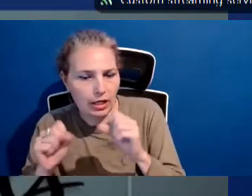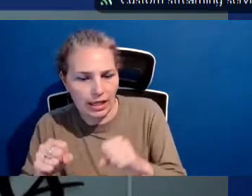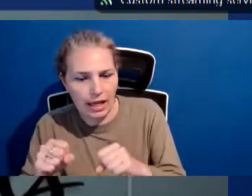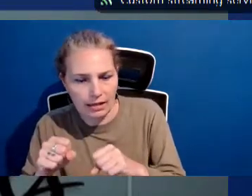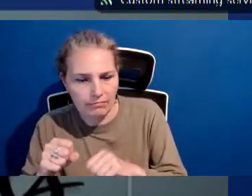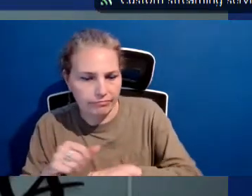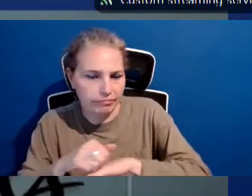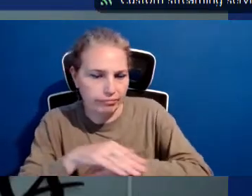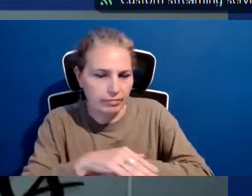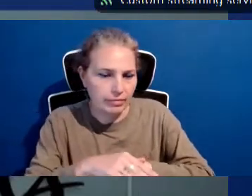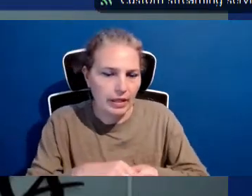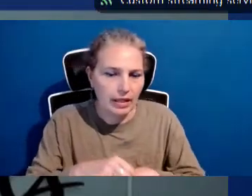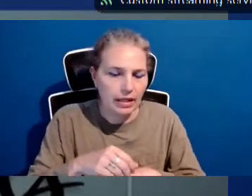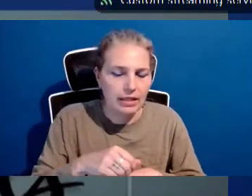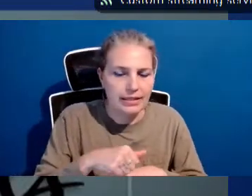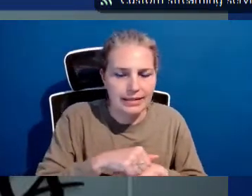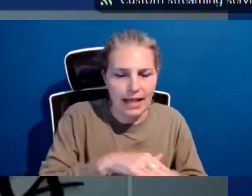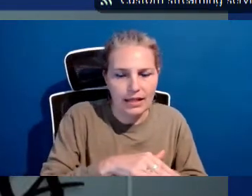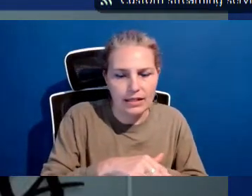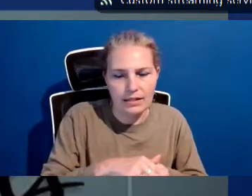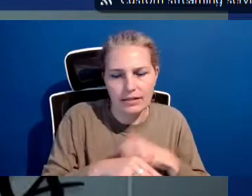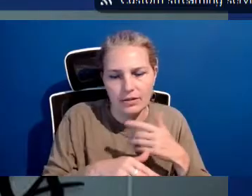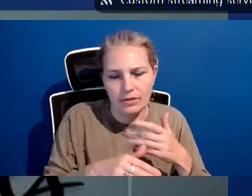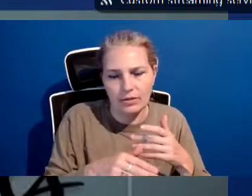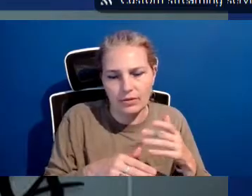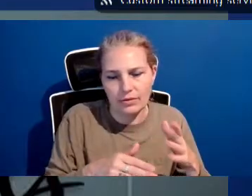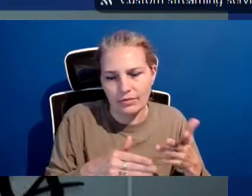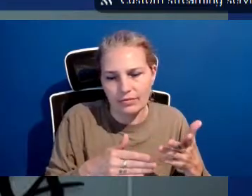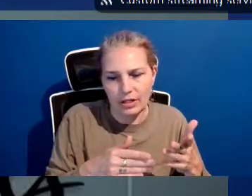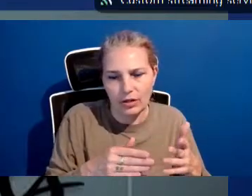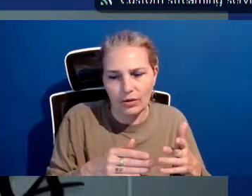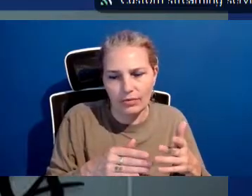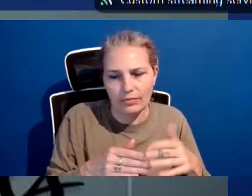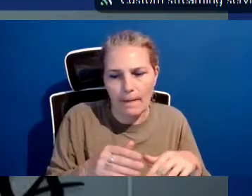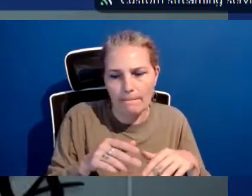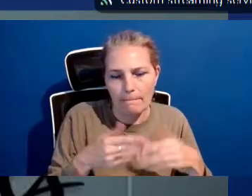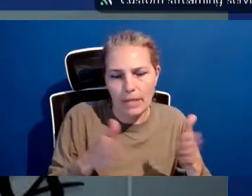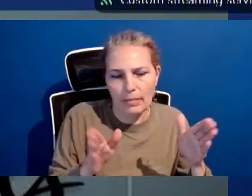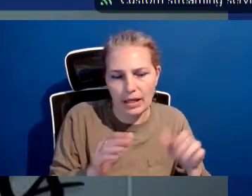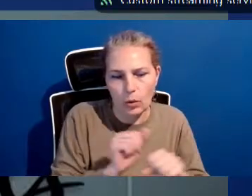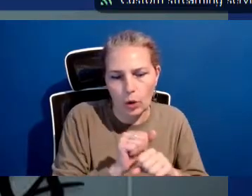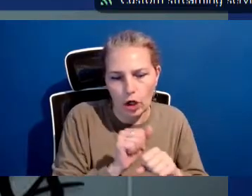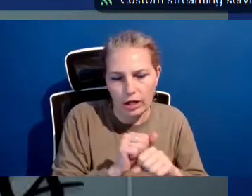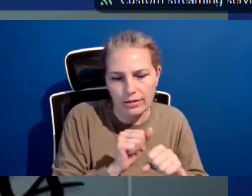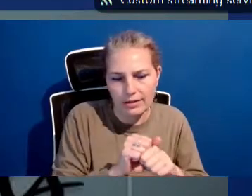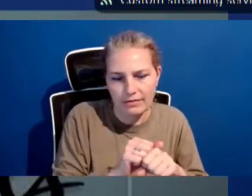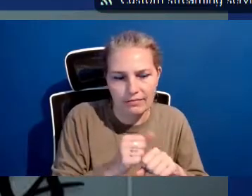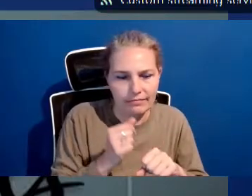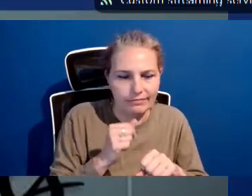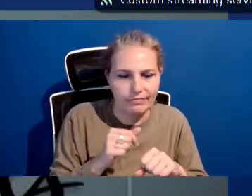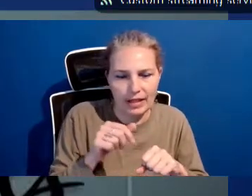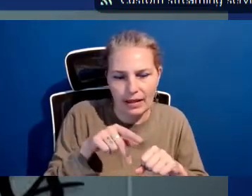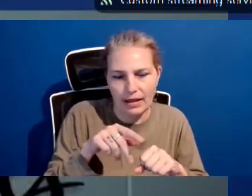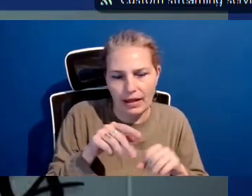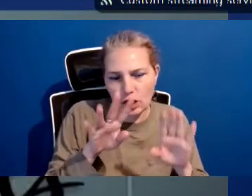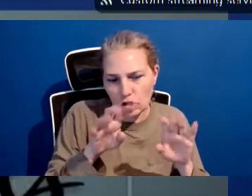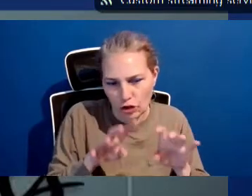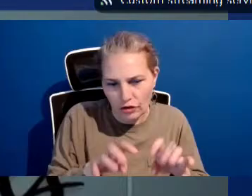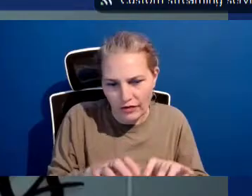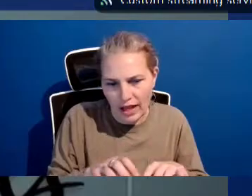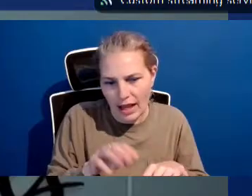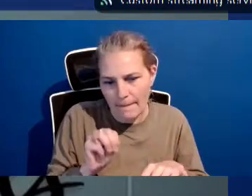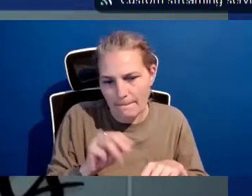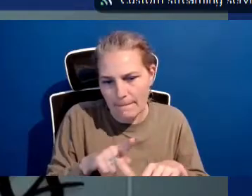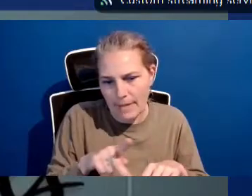Public Works, Survey Mapping and Property Management Division. And so then an address would end up with